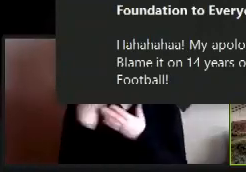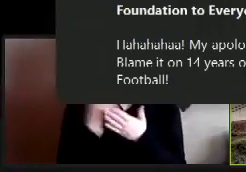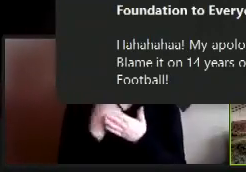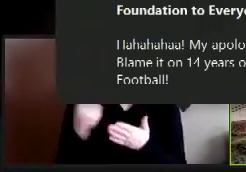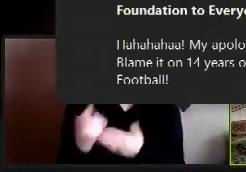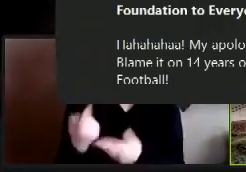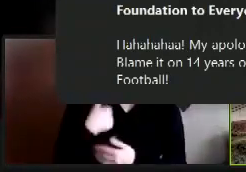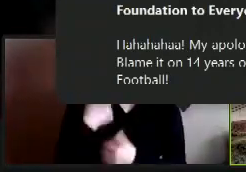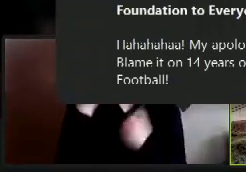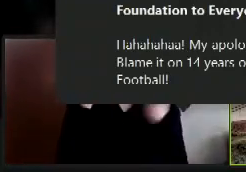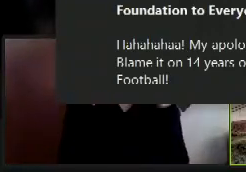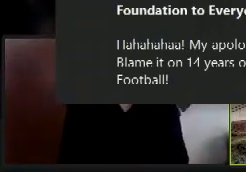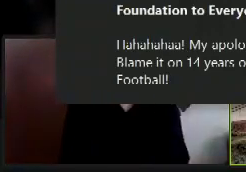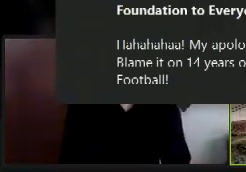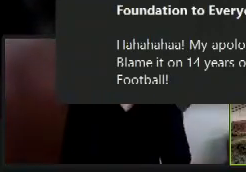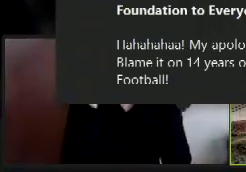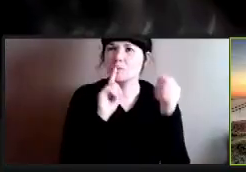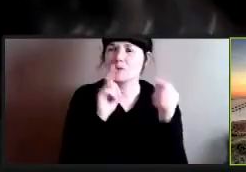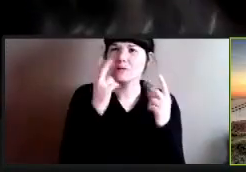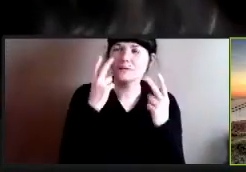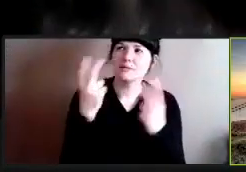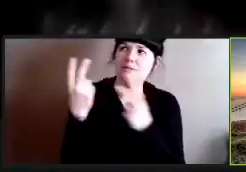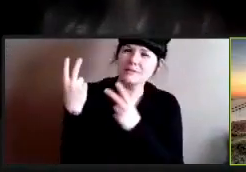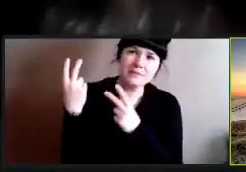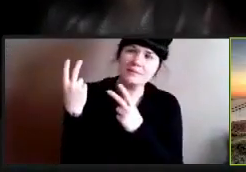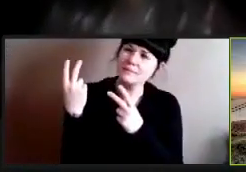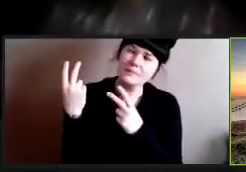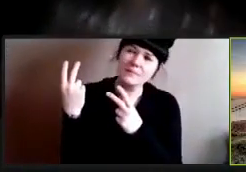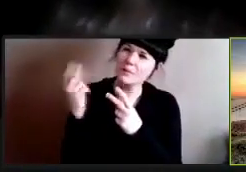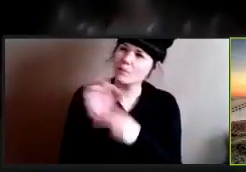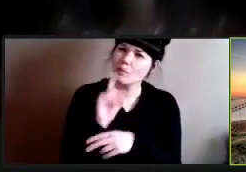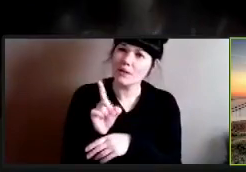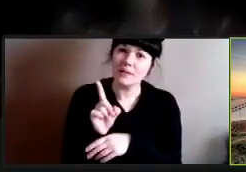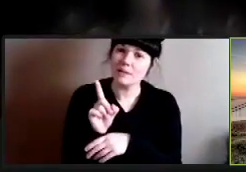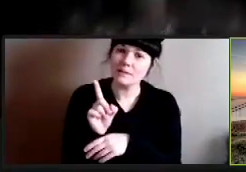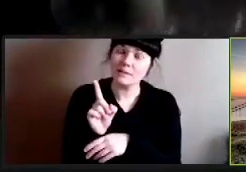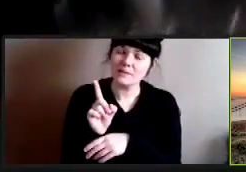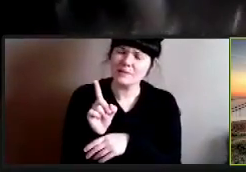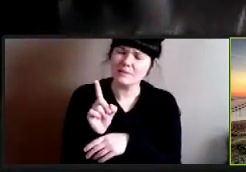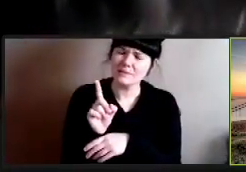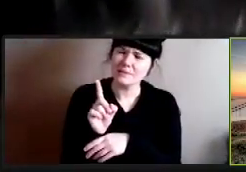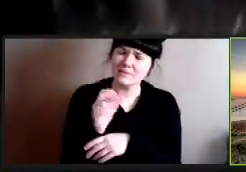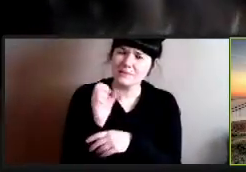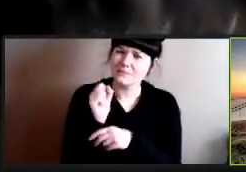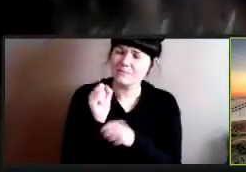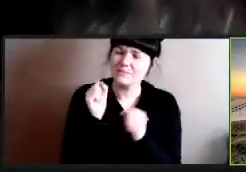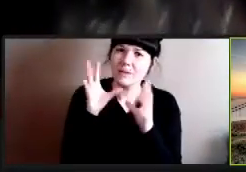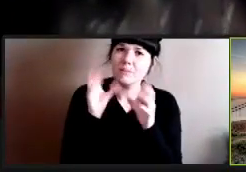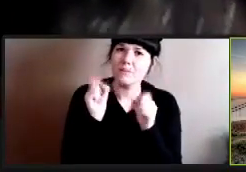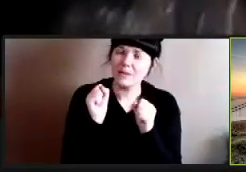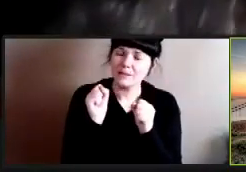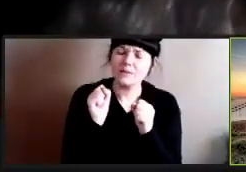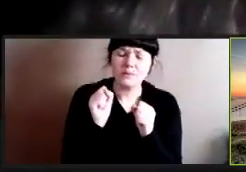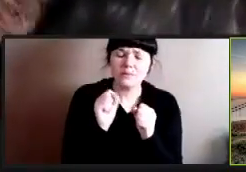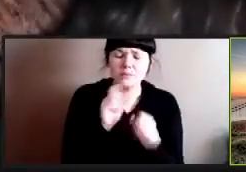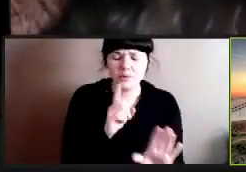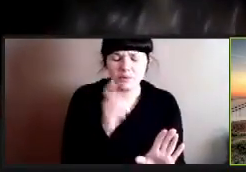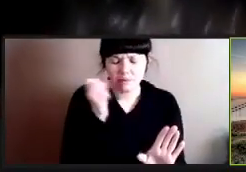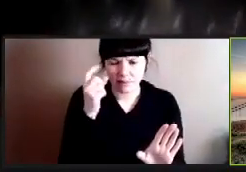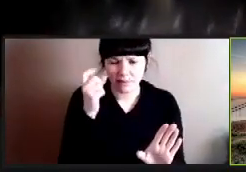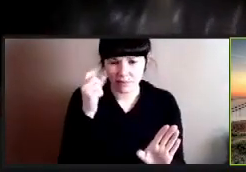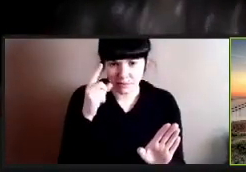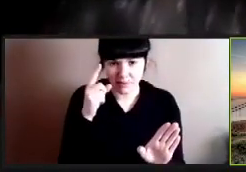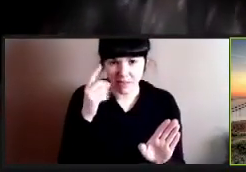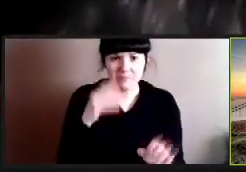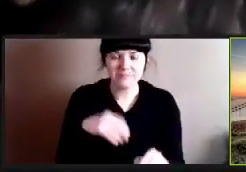it's really been amazing, even though the road has been really bumpy at times, and we've had a lot of